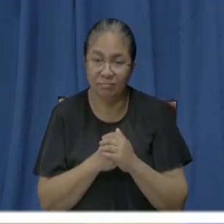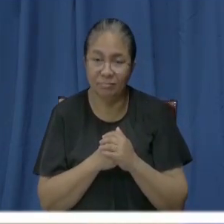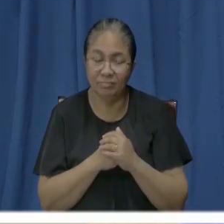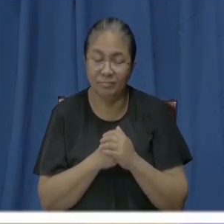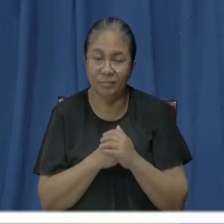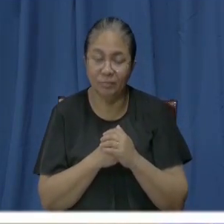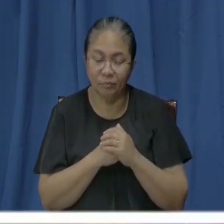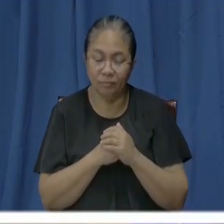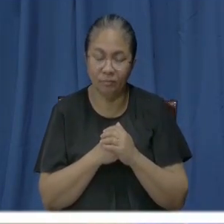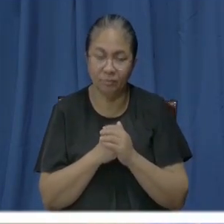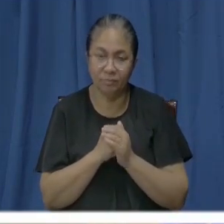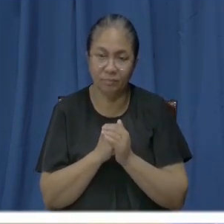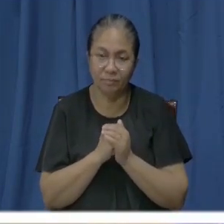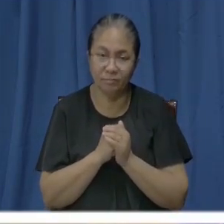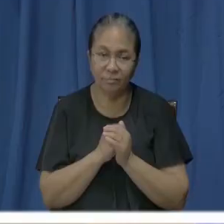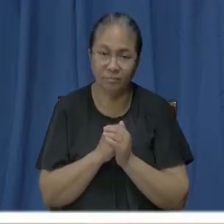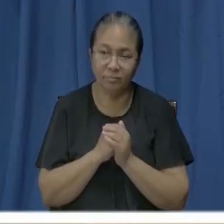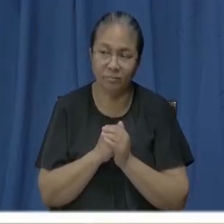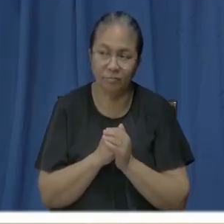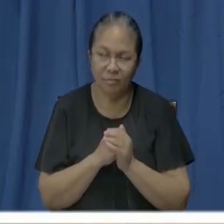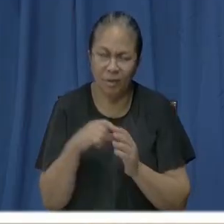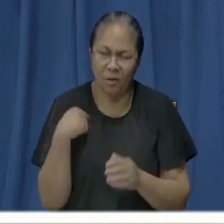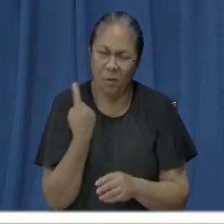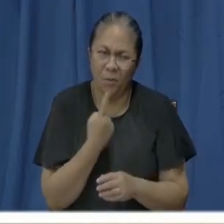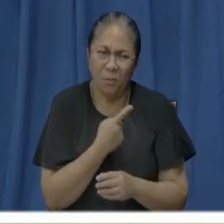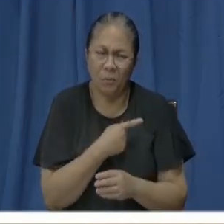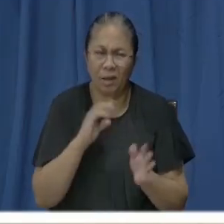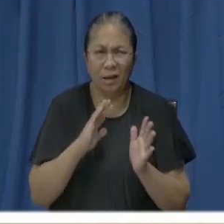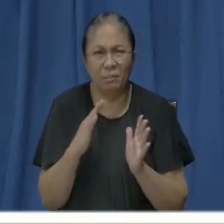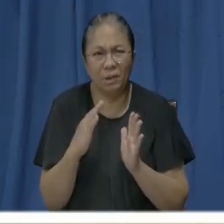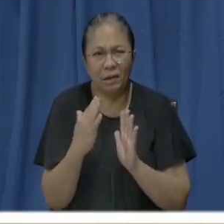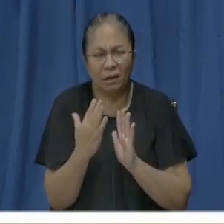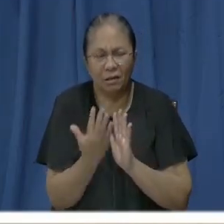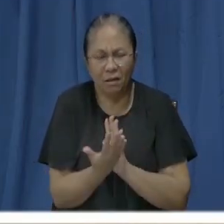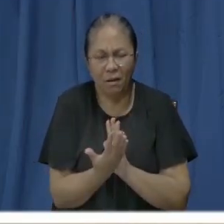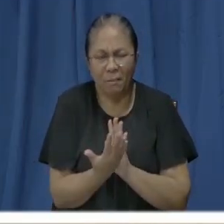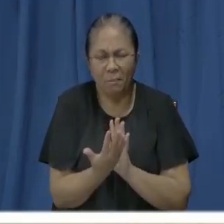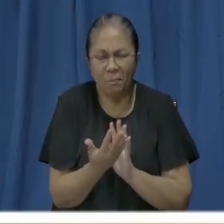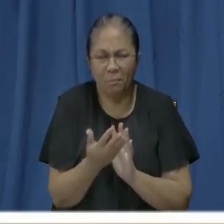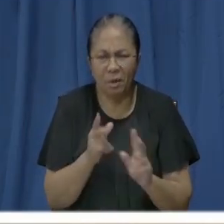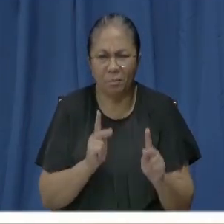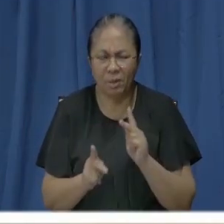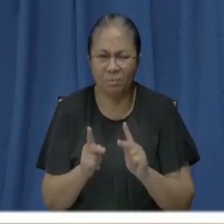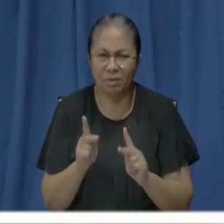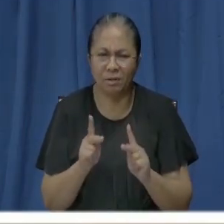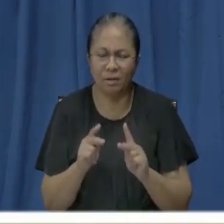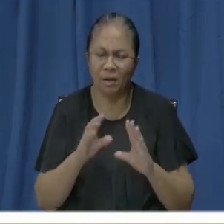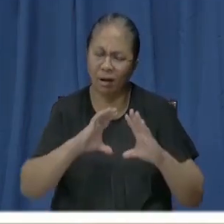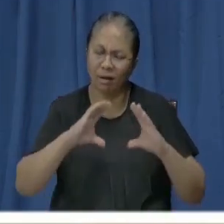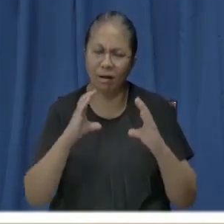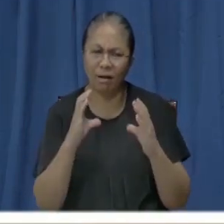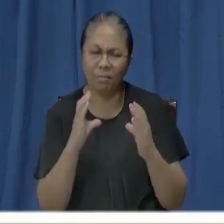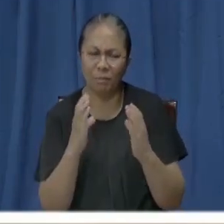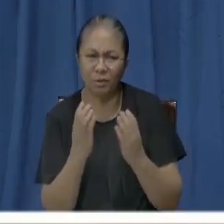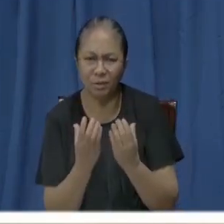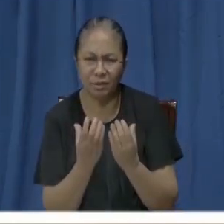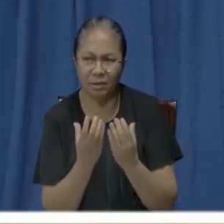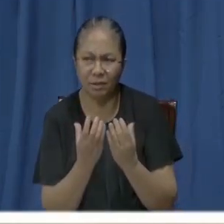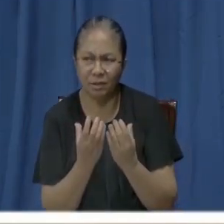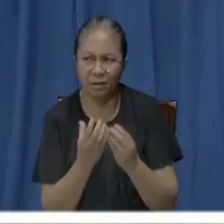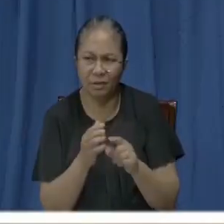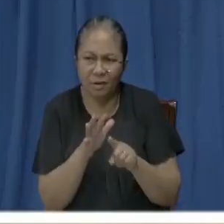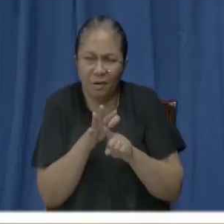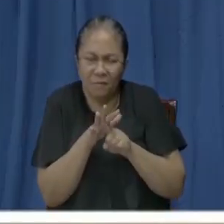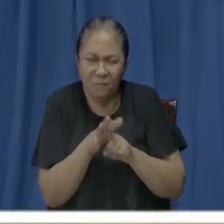In one way, we had become a people, a community that enforced the